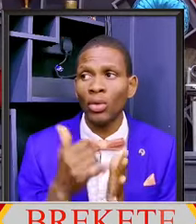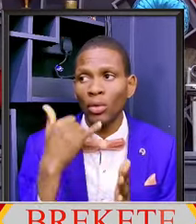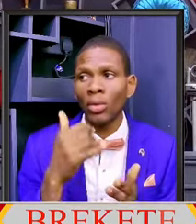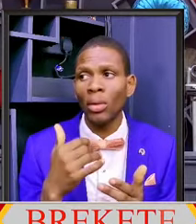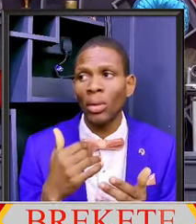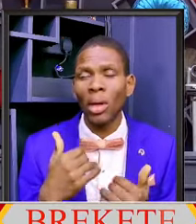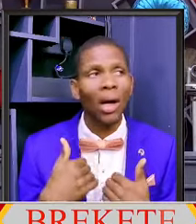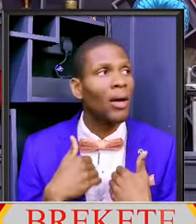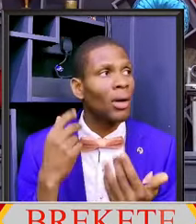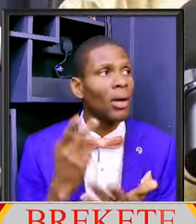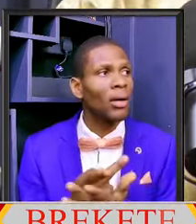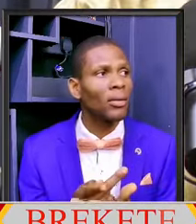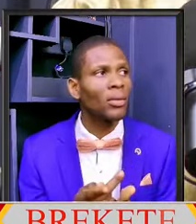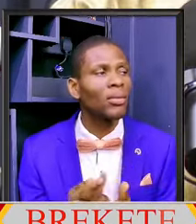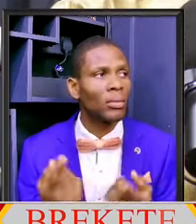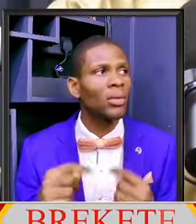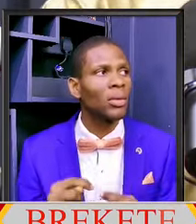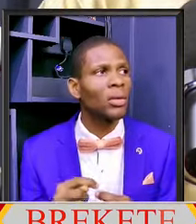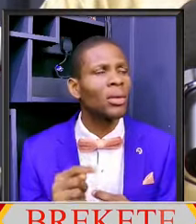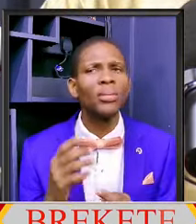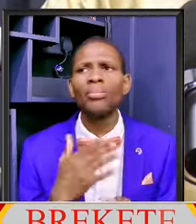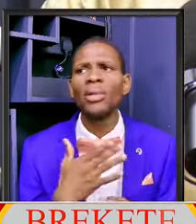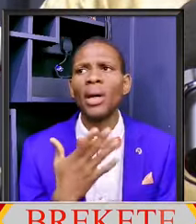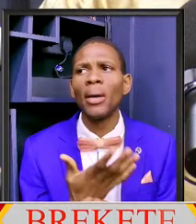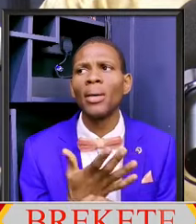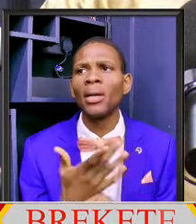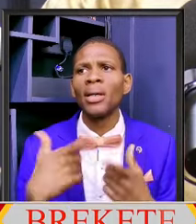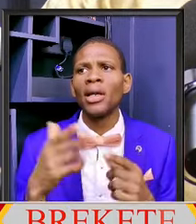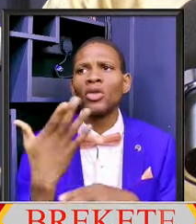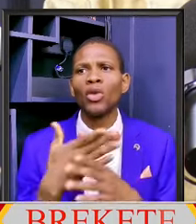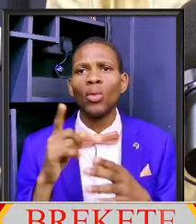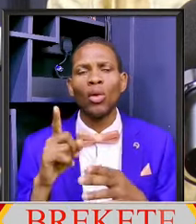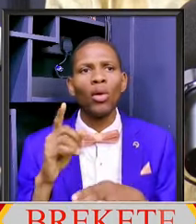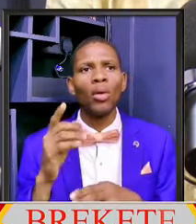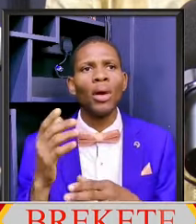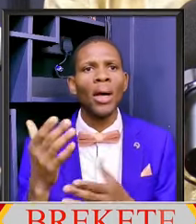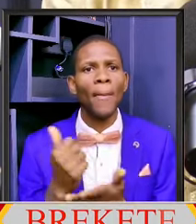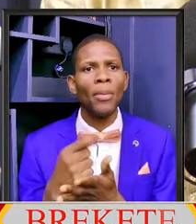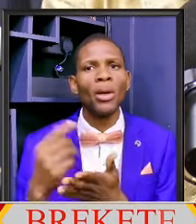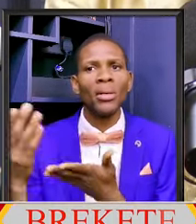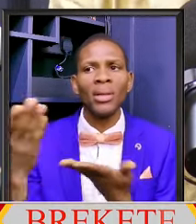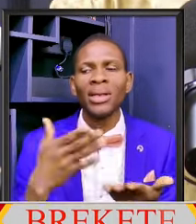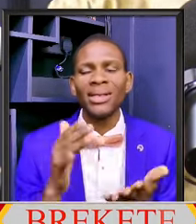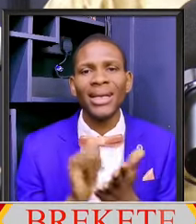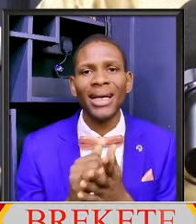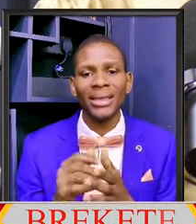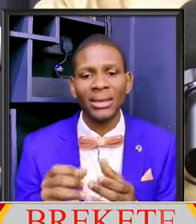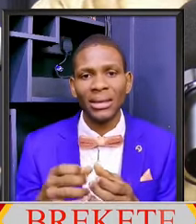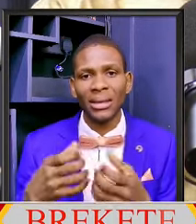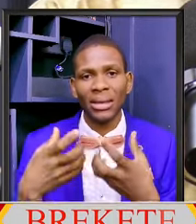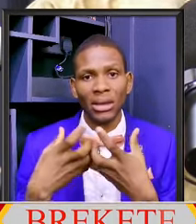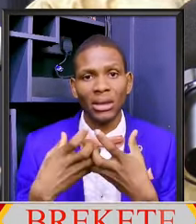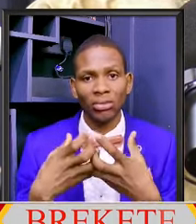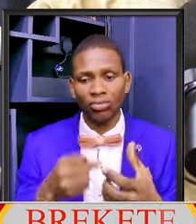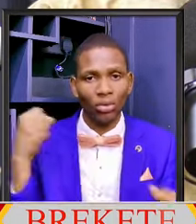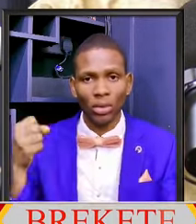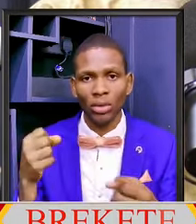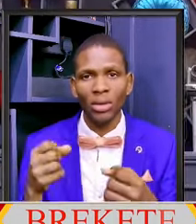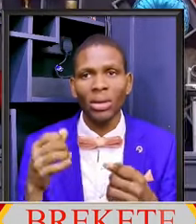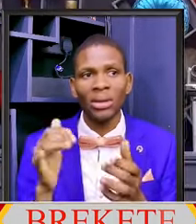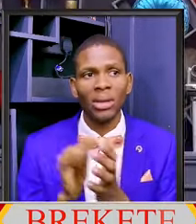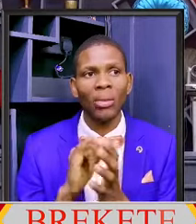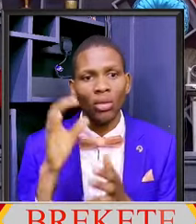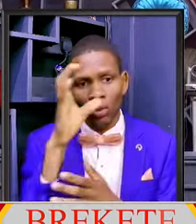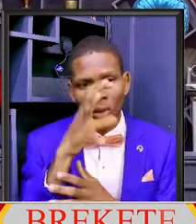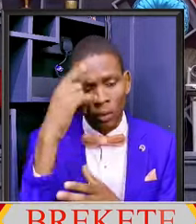Yes, daddy. And I beg, may somebody help me carry that generator. The generator where they